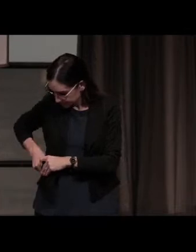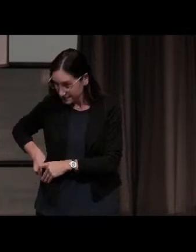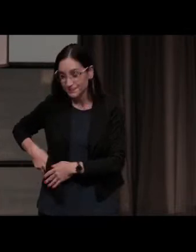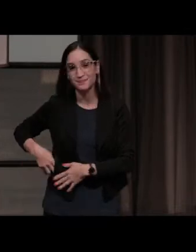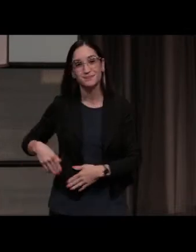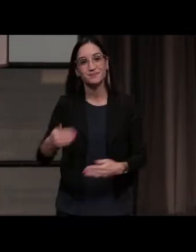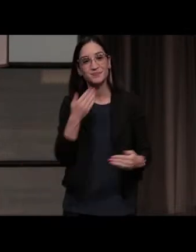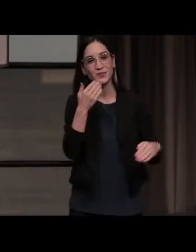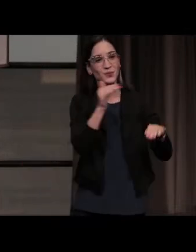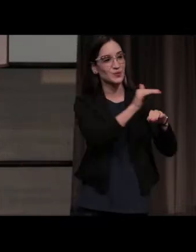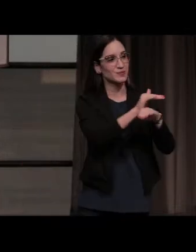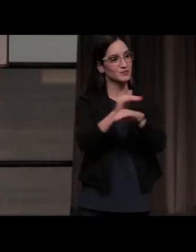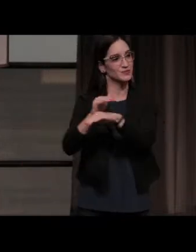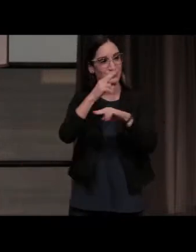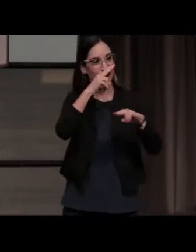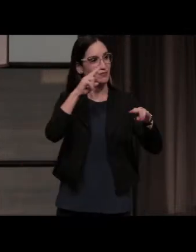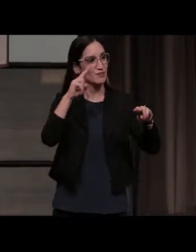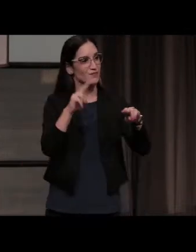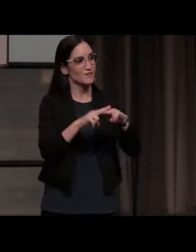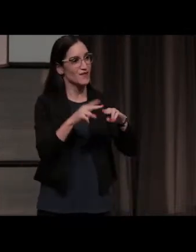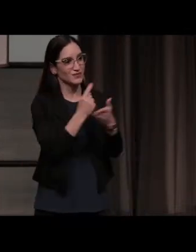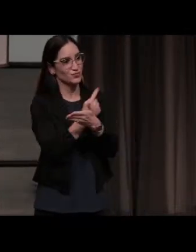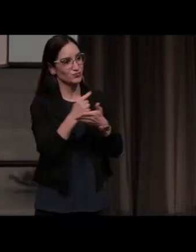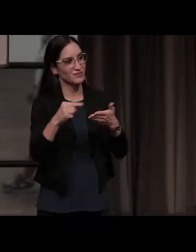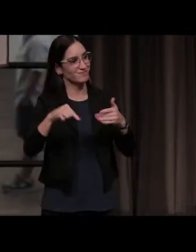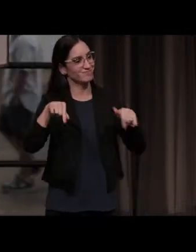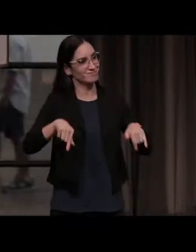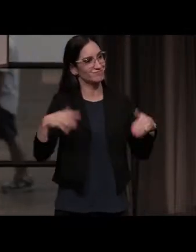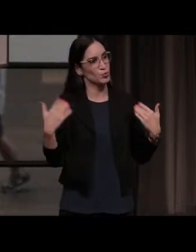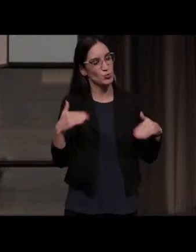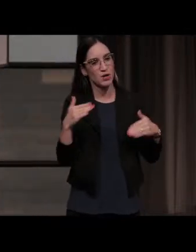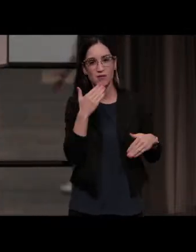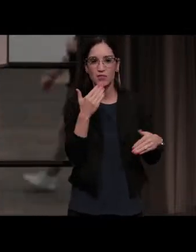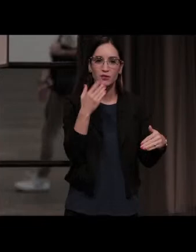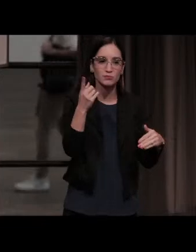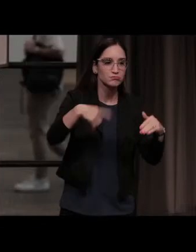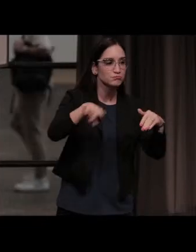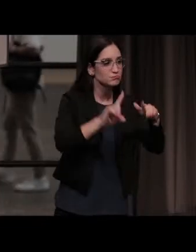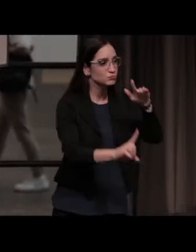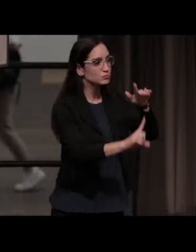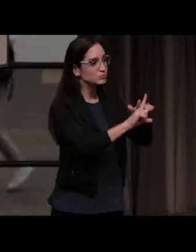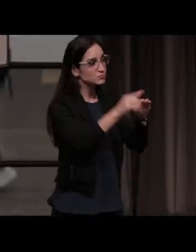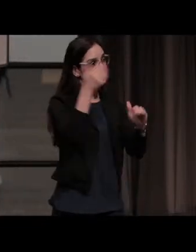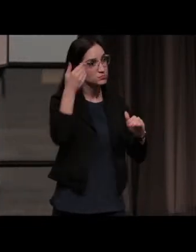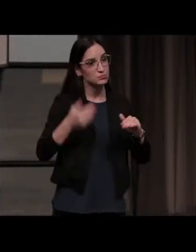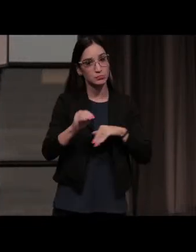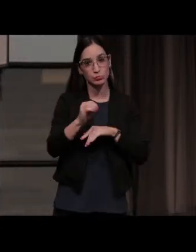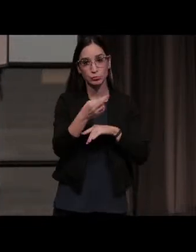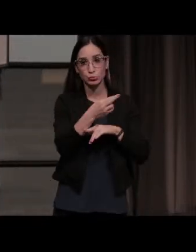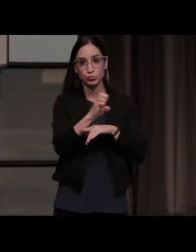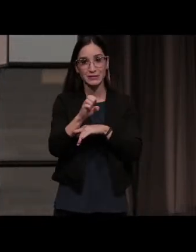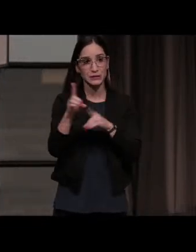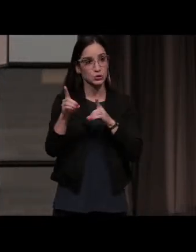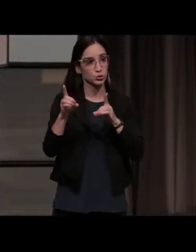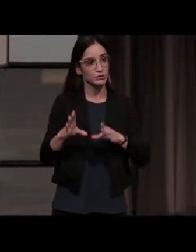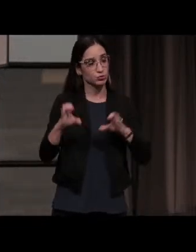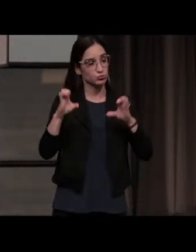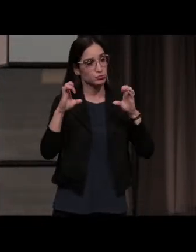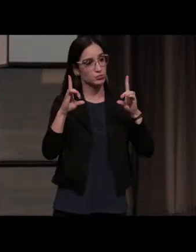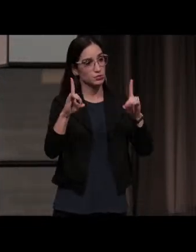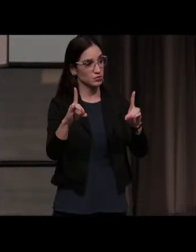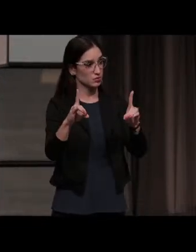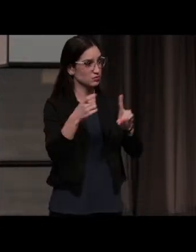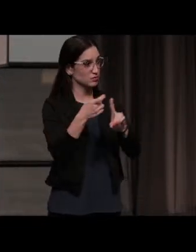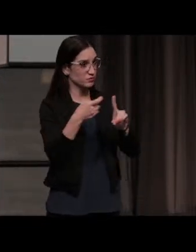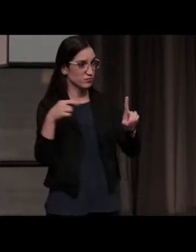I hope Miami Art Week has been treating you good. I'd like to thank you for being here. My name's Marie Vickles. I'm the Director of Education here at the